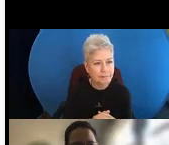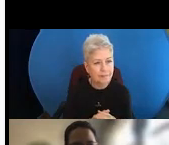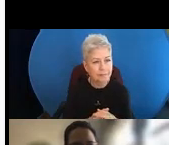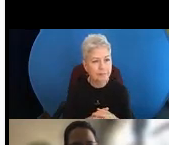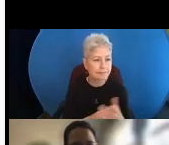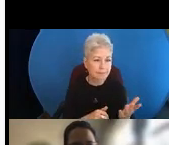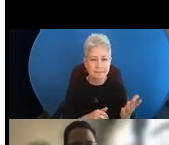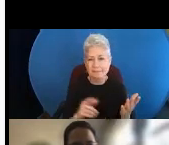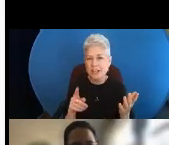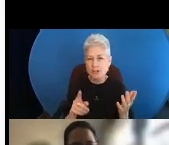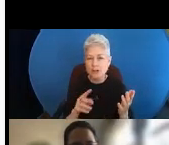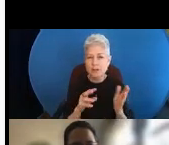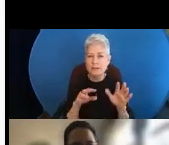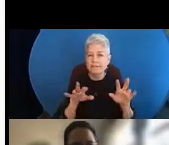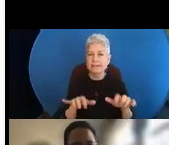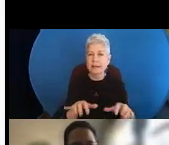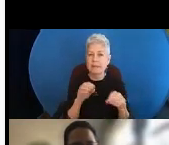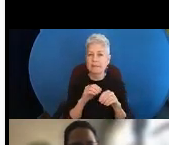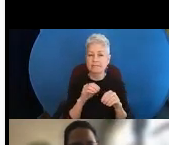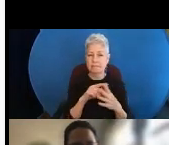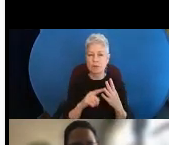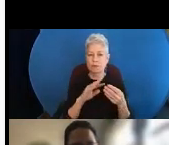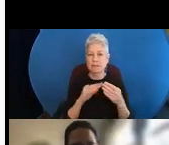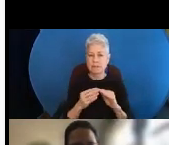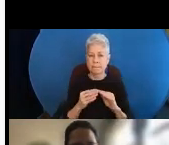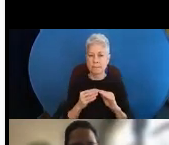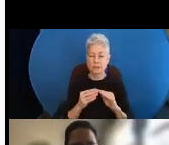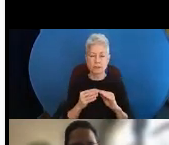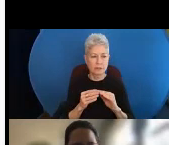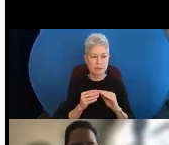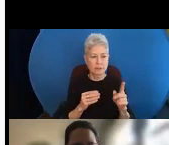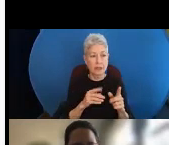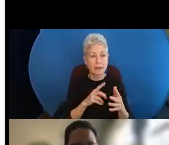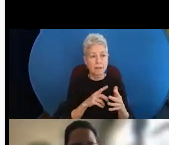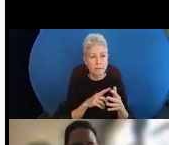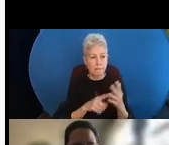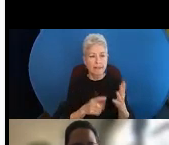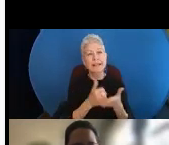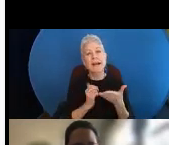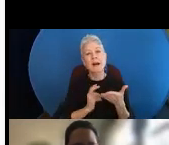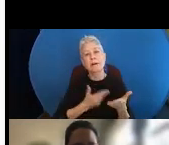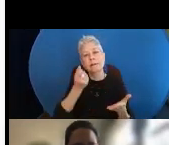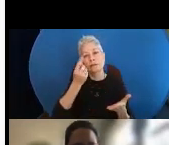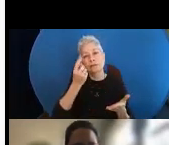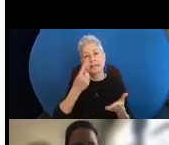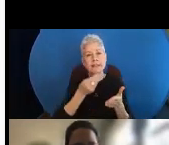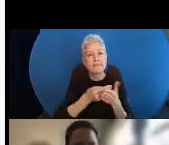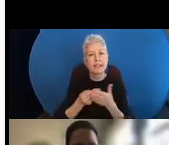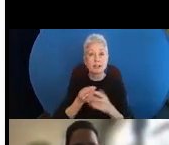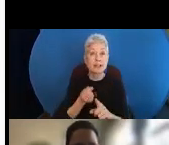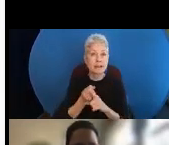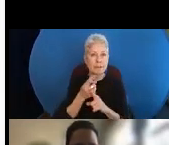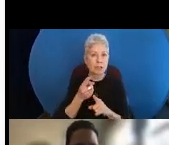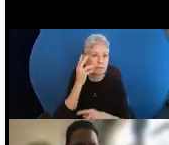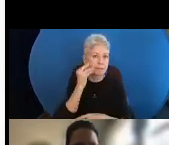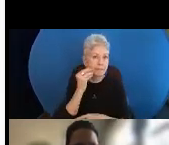And you can just enter them simply this way. These are to help us understand the financial impacts. You will have